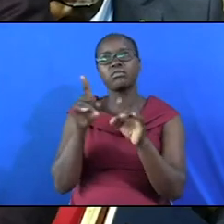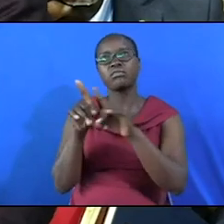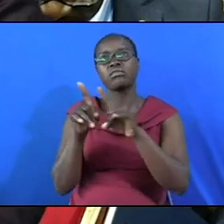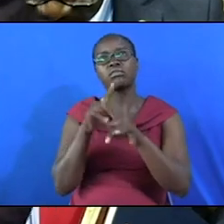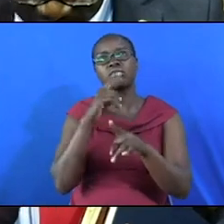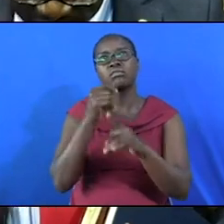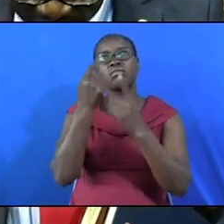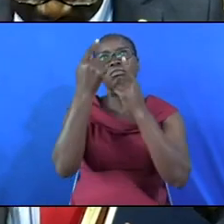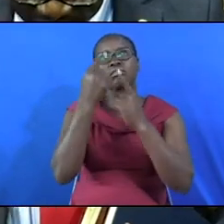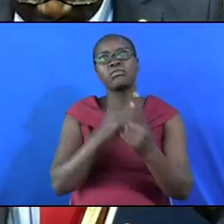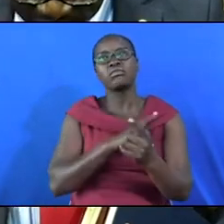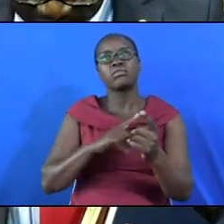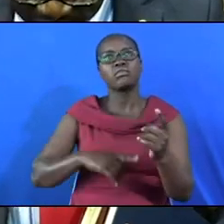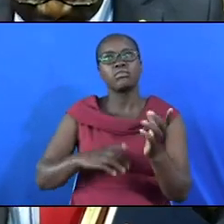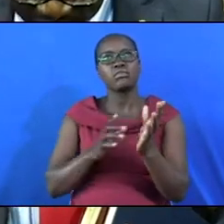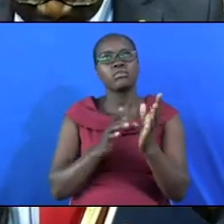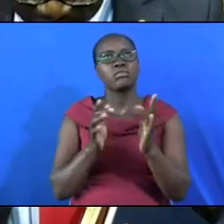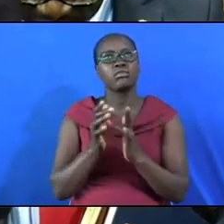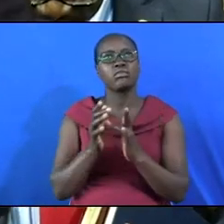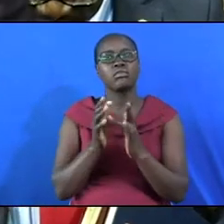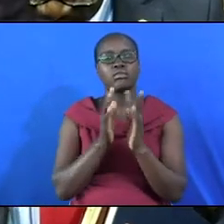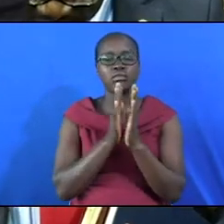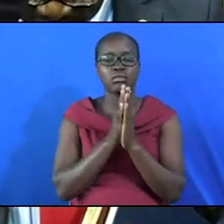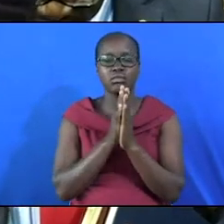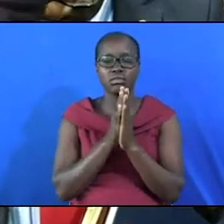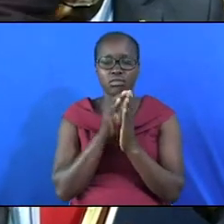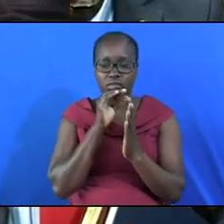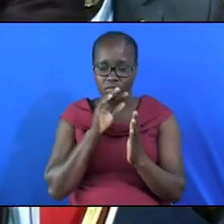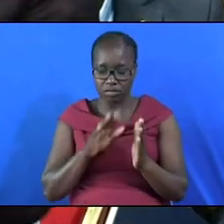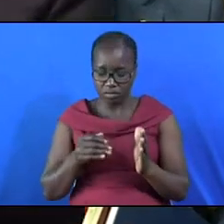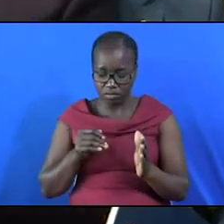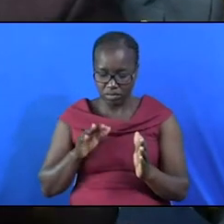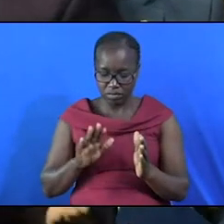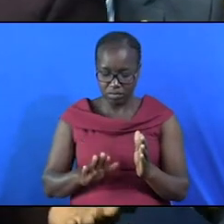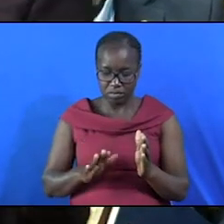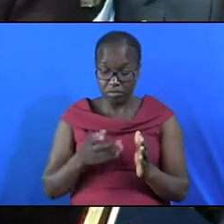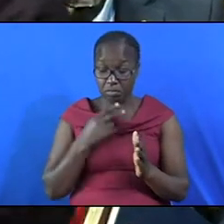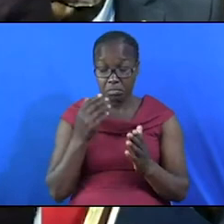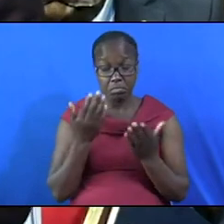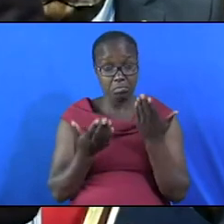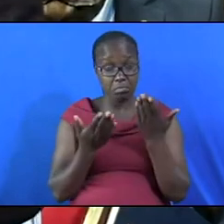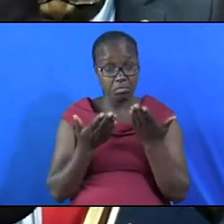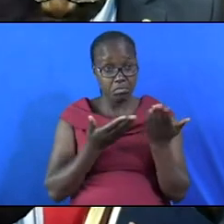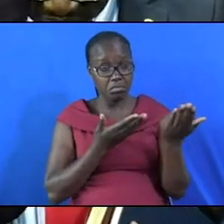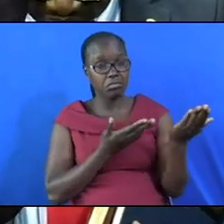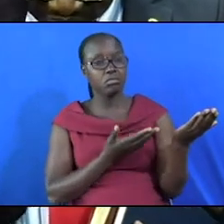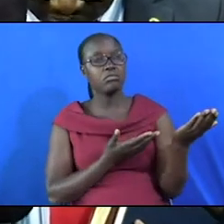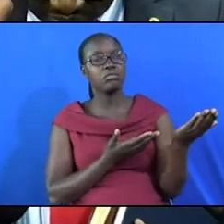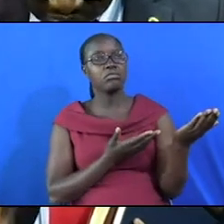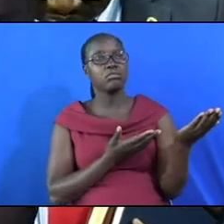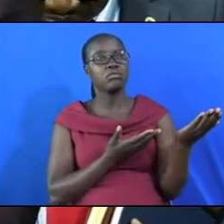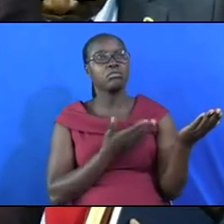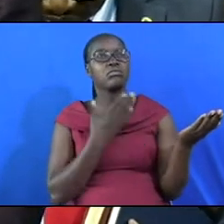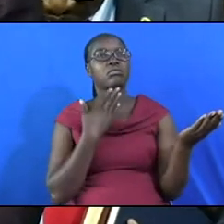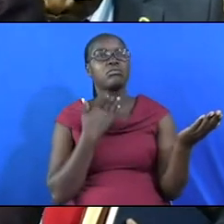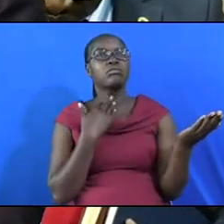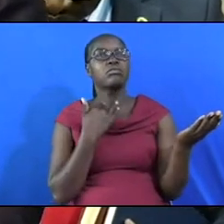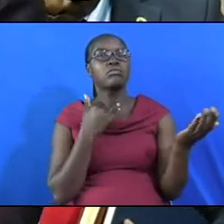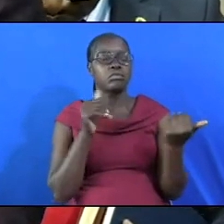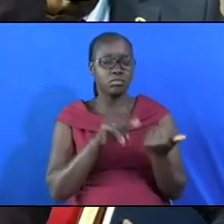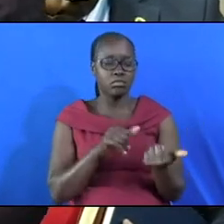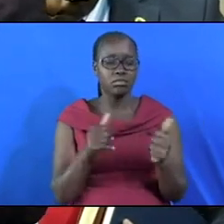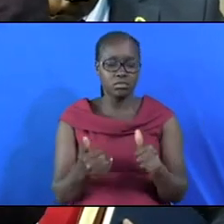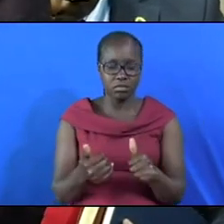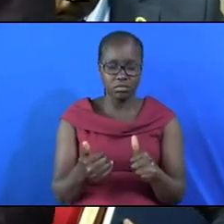so, come, Lord Jesus. I want to pray for the sons and daughters who probably are here because they desire to be